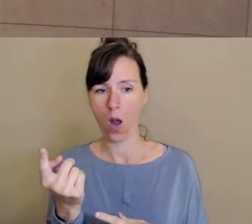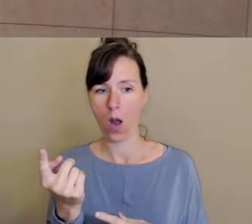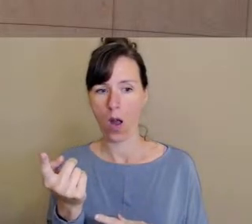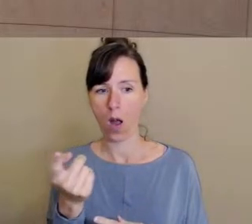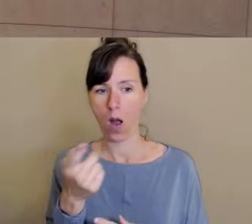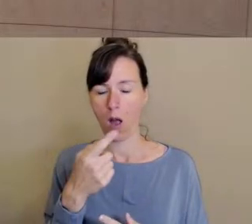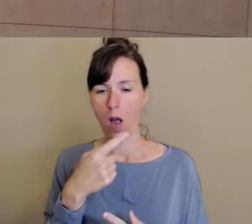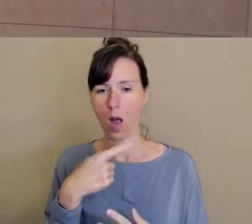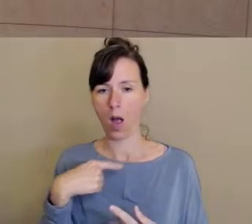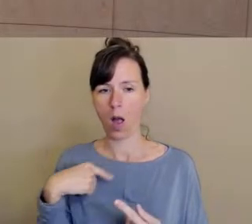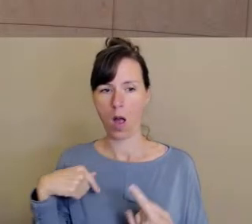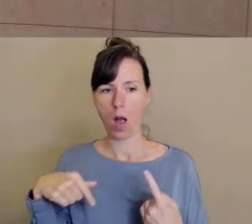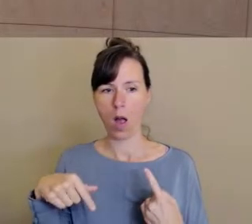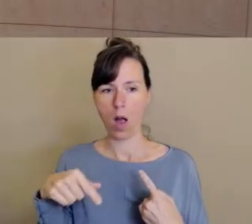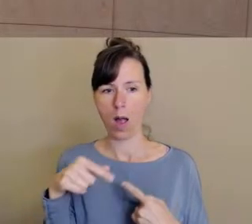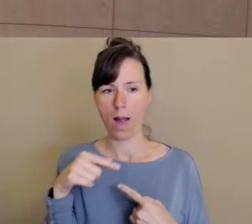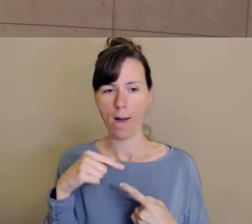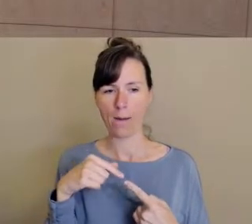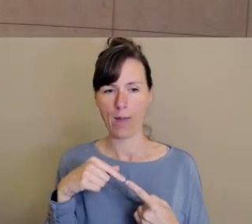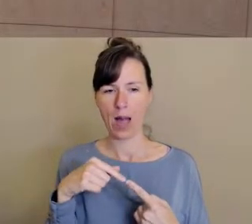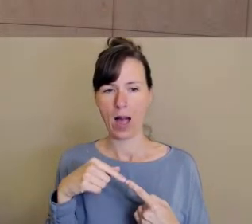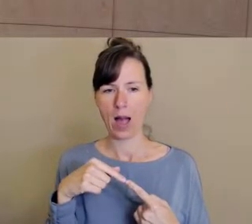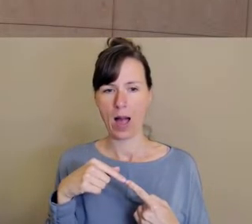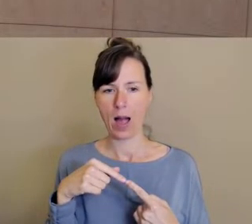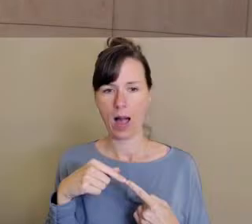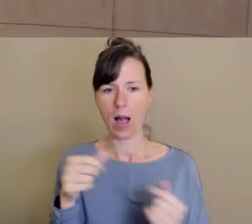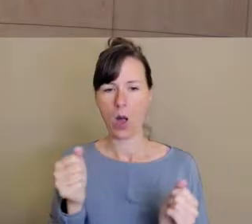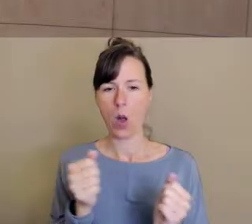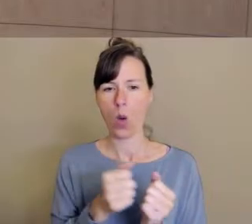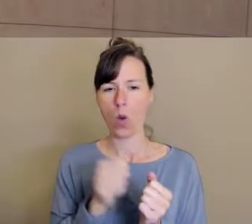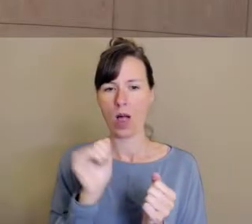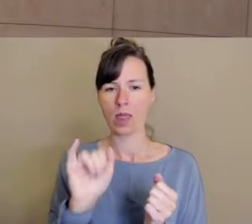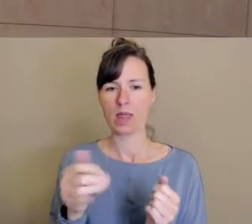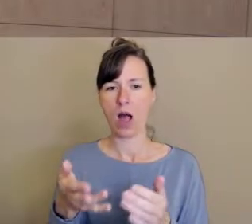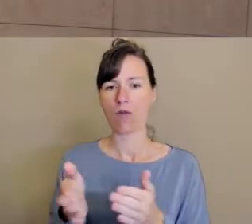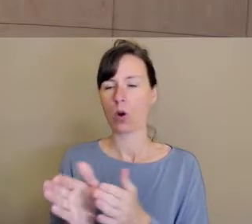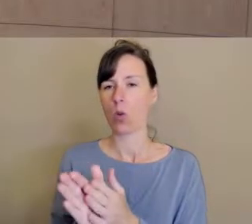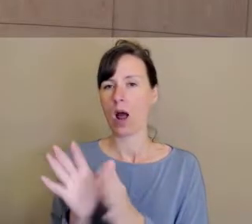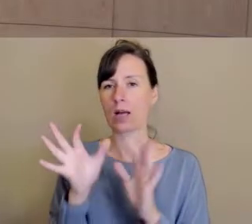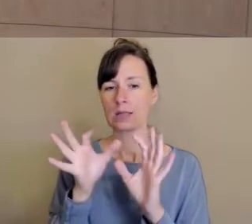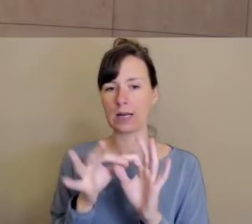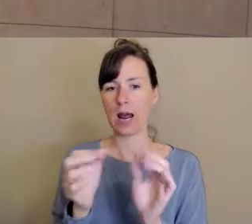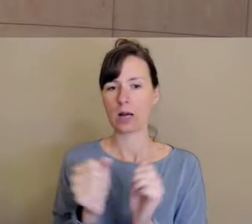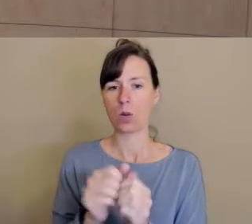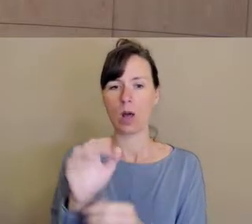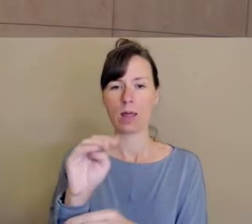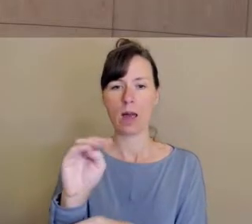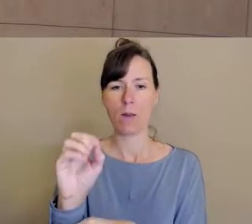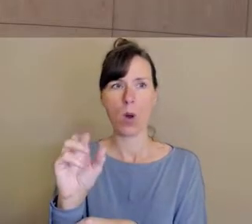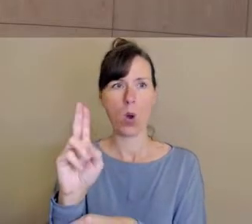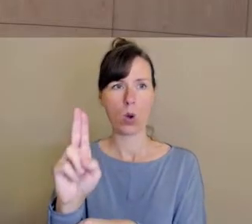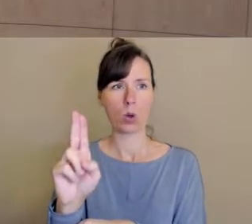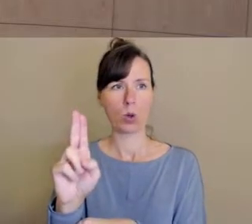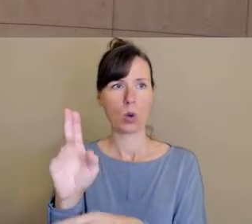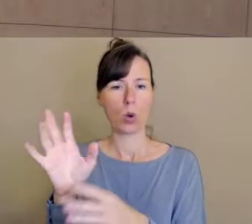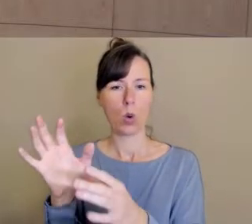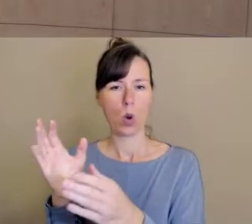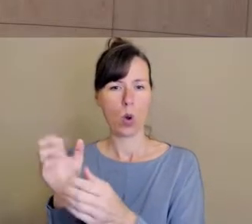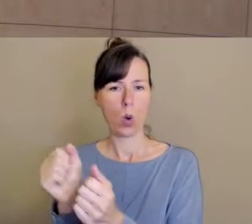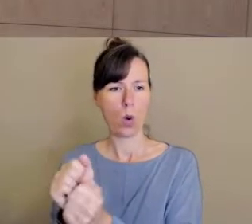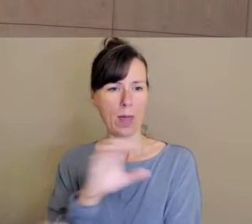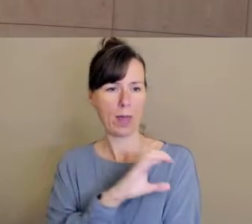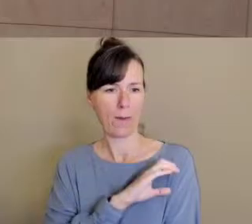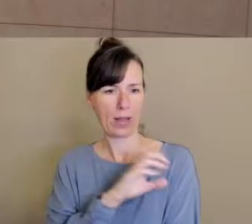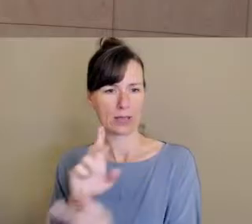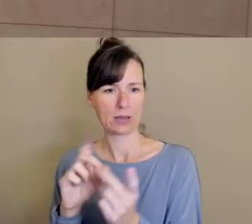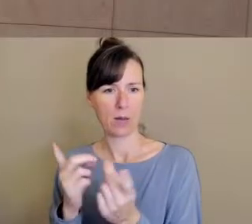Circling back with that request regarding the MOU between the police department and Cheverly Station. Even myself, I was surprised that they